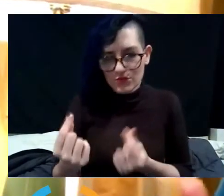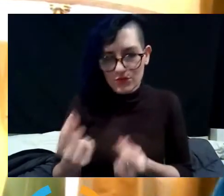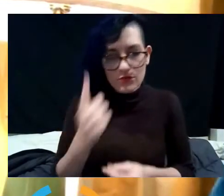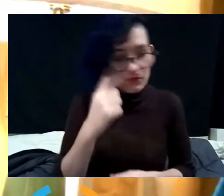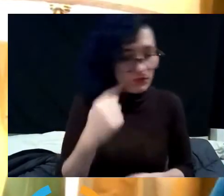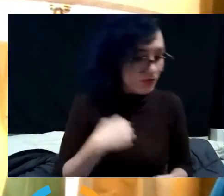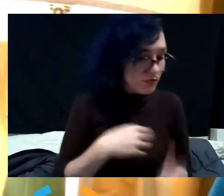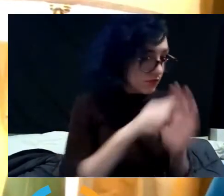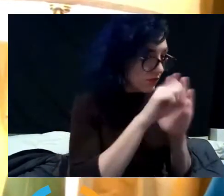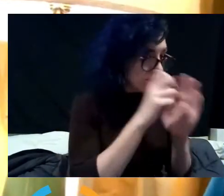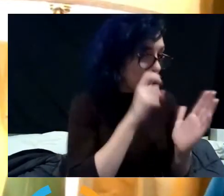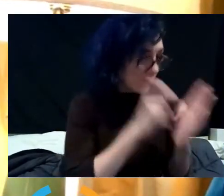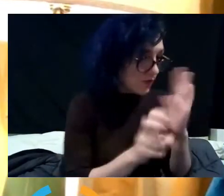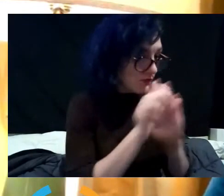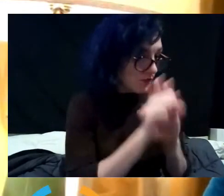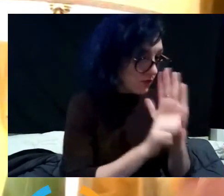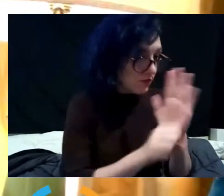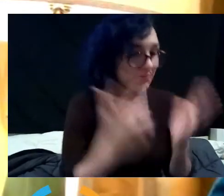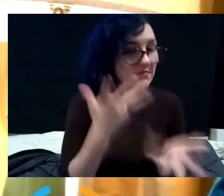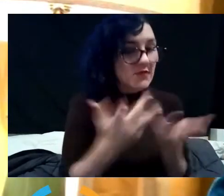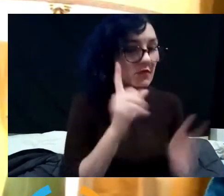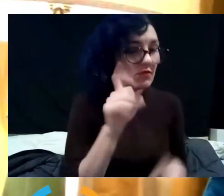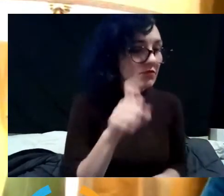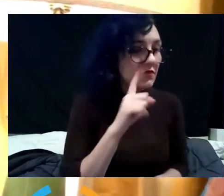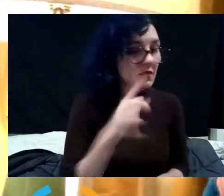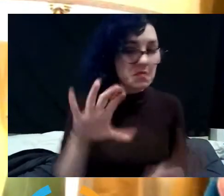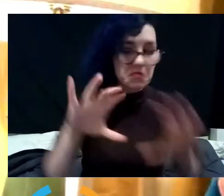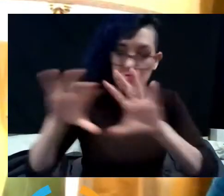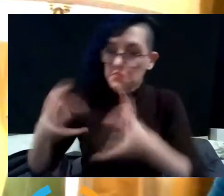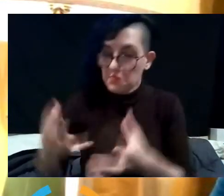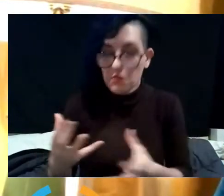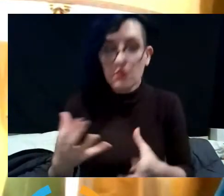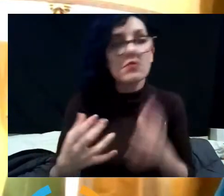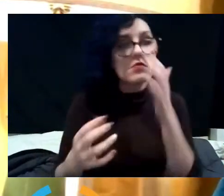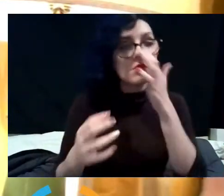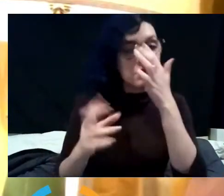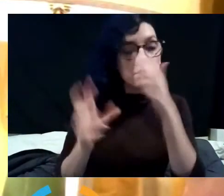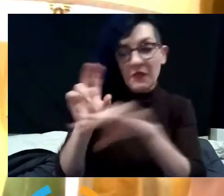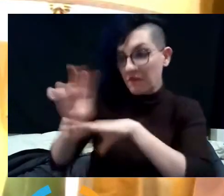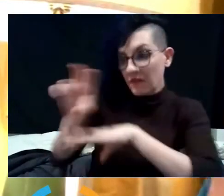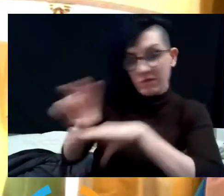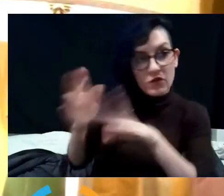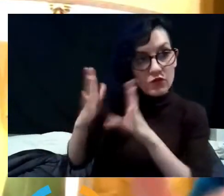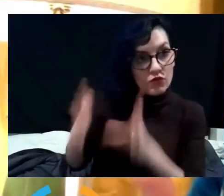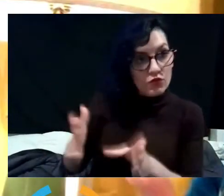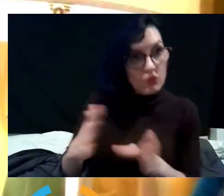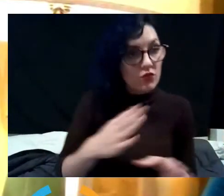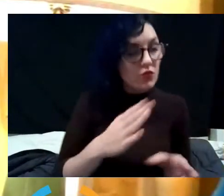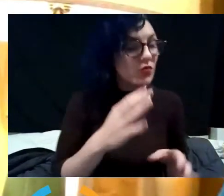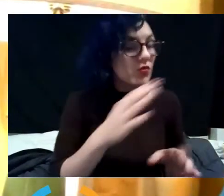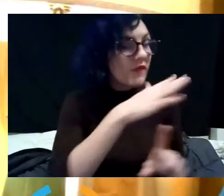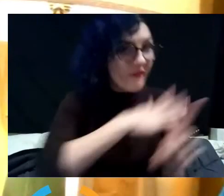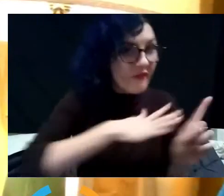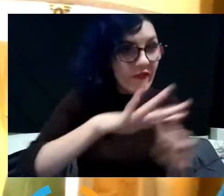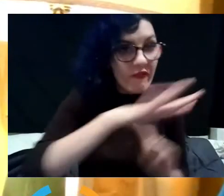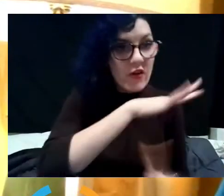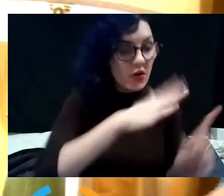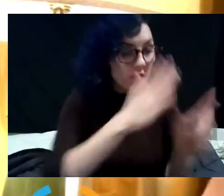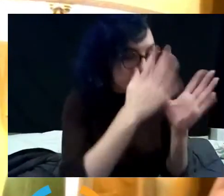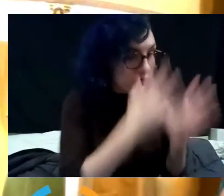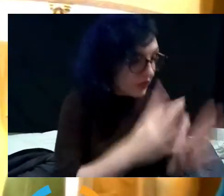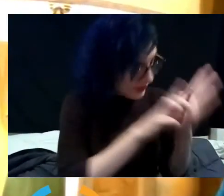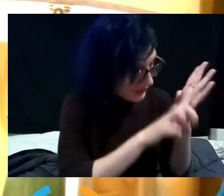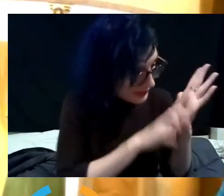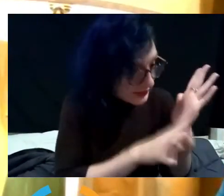some stakeholders of, environmentalists and other land users, such as the, recreational users and all that,